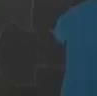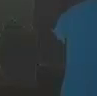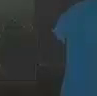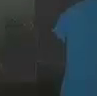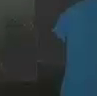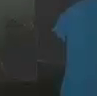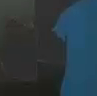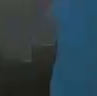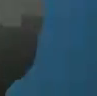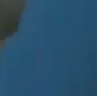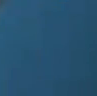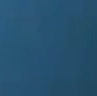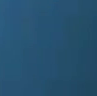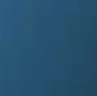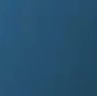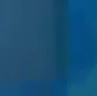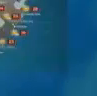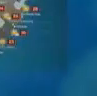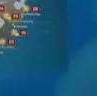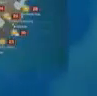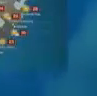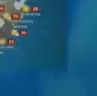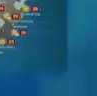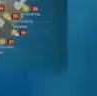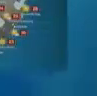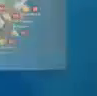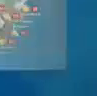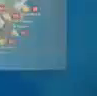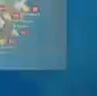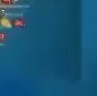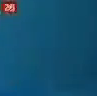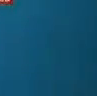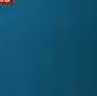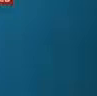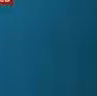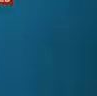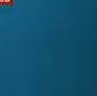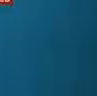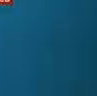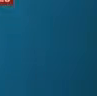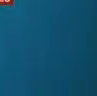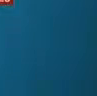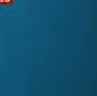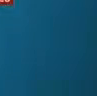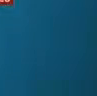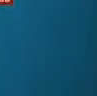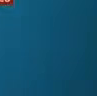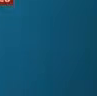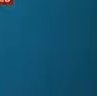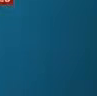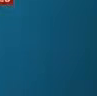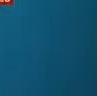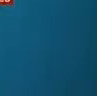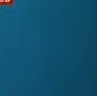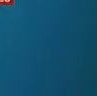20 as well. Let's move ahead to your conditions for Thursday, and we're going to have dry weather persisting over the country. Clear skies in the east, a